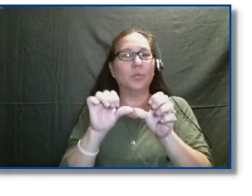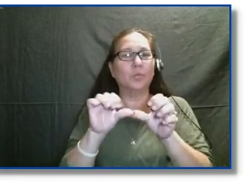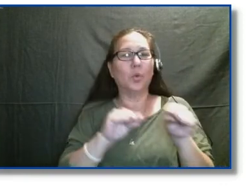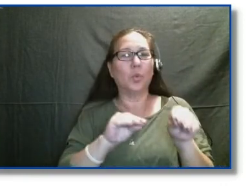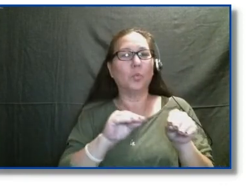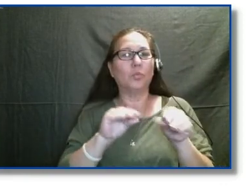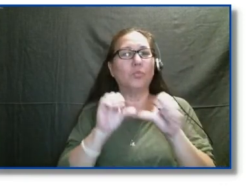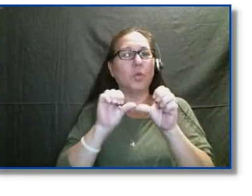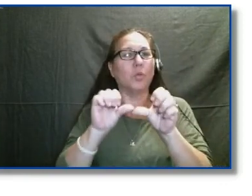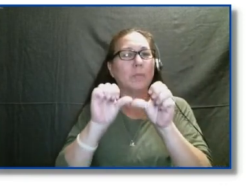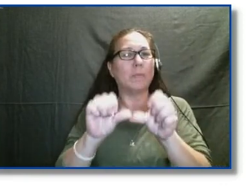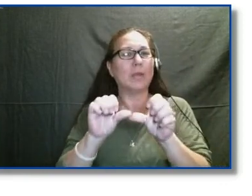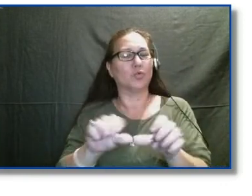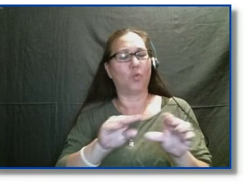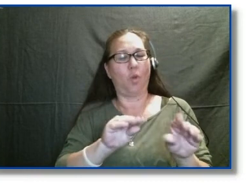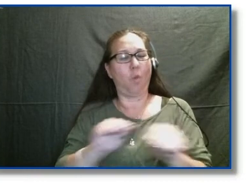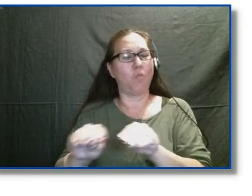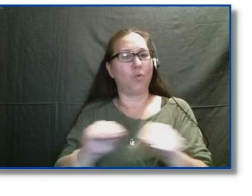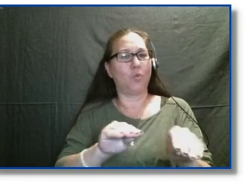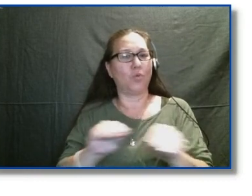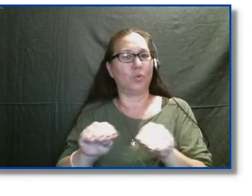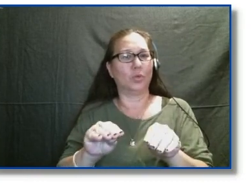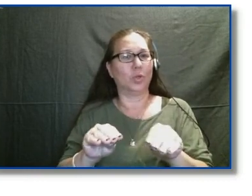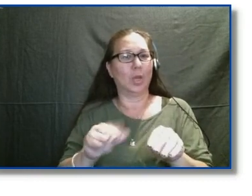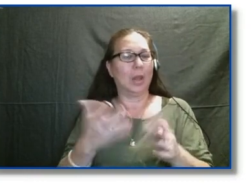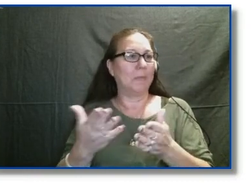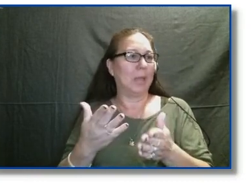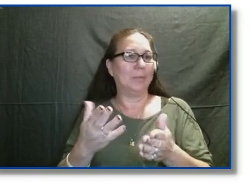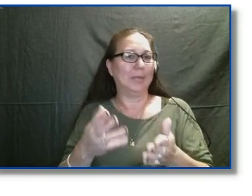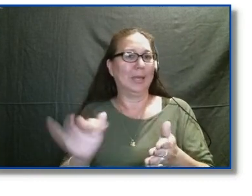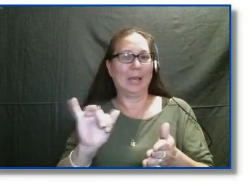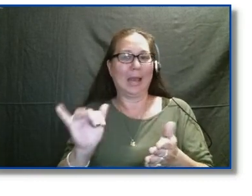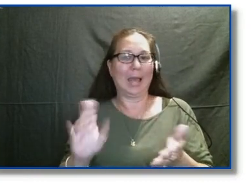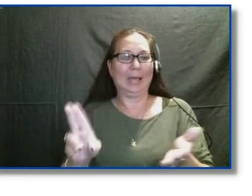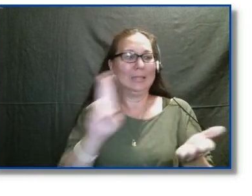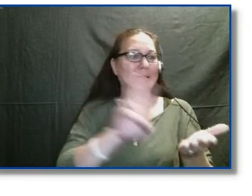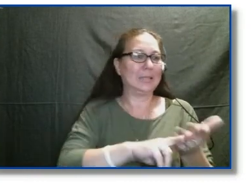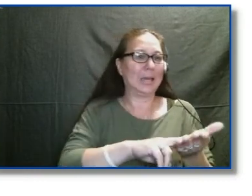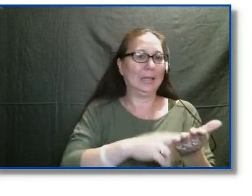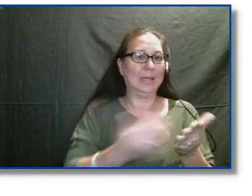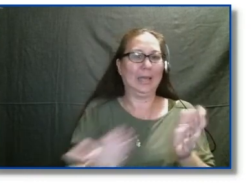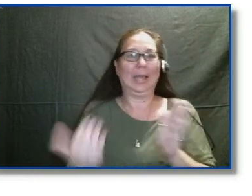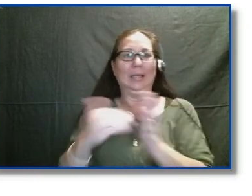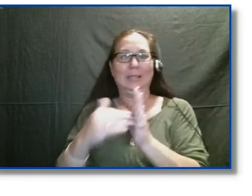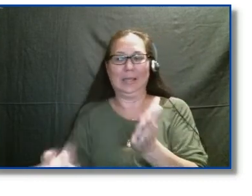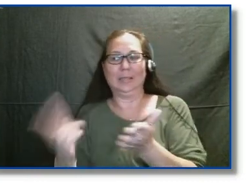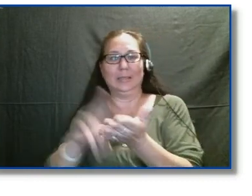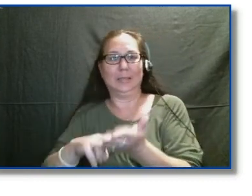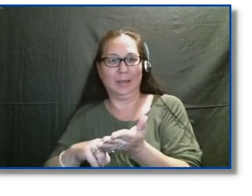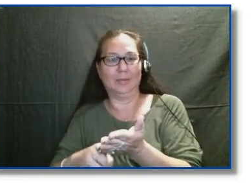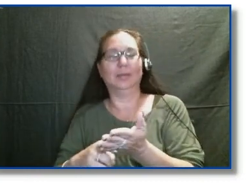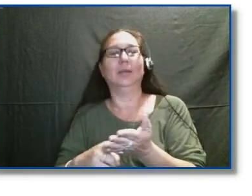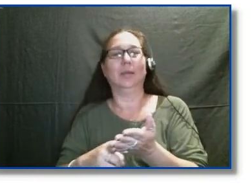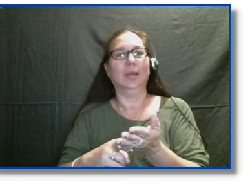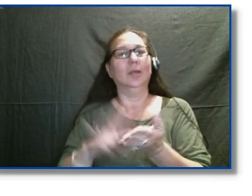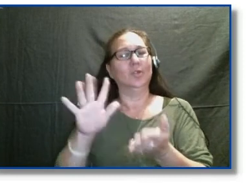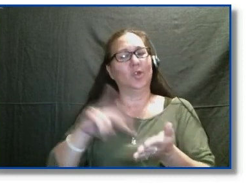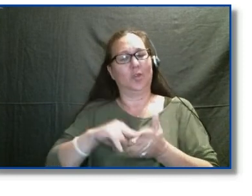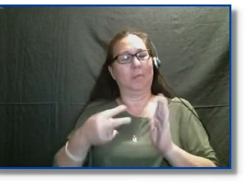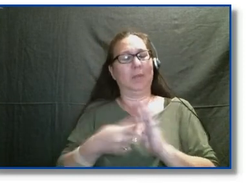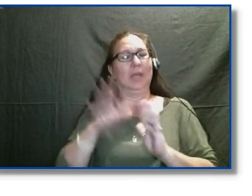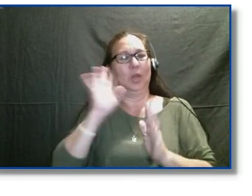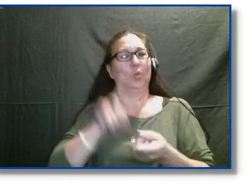erasing themselves and signing and re-signing, and they will change and evolve over time as their meaning